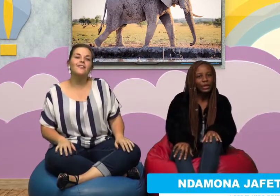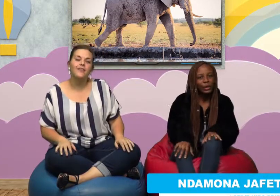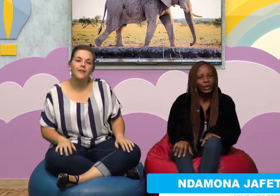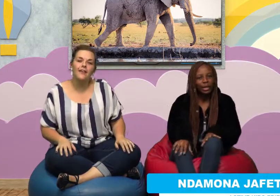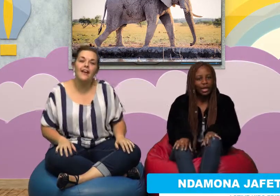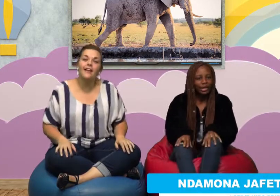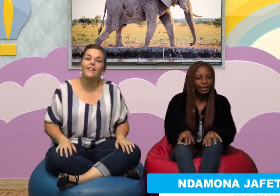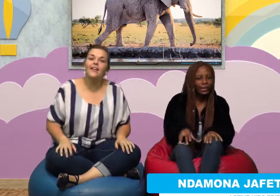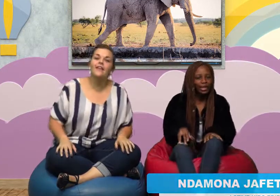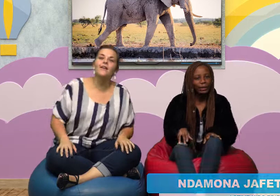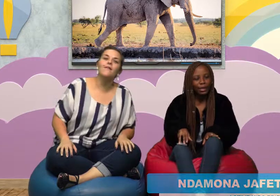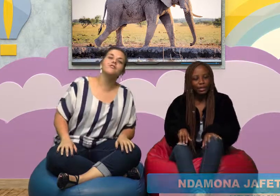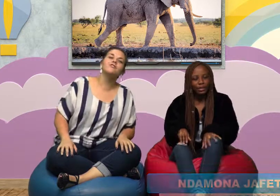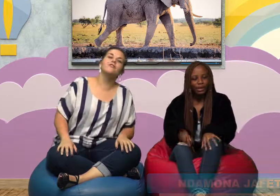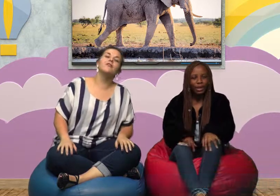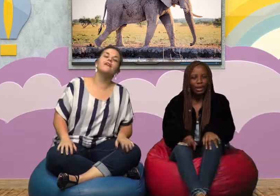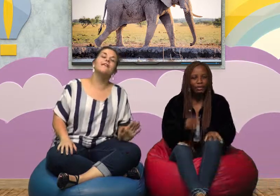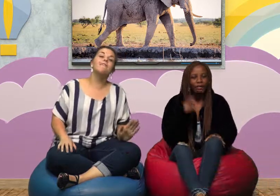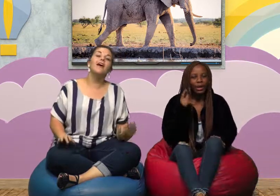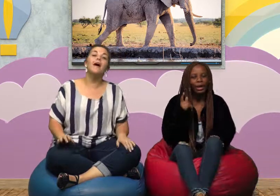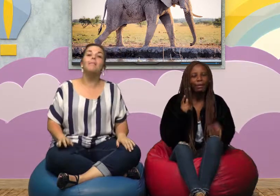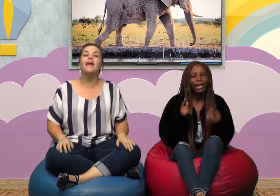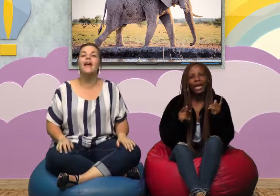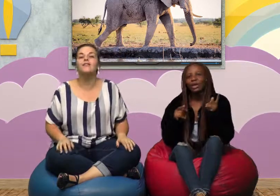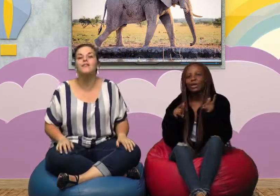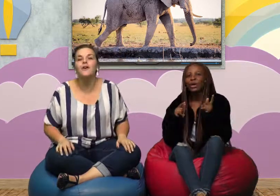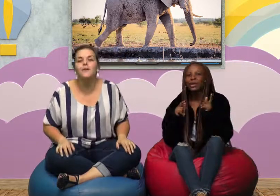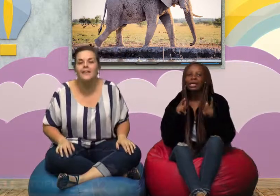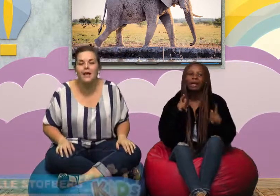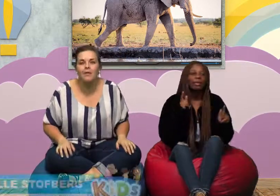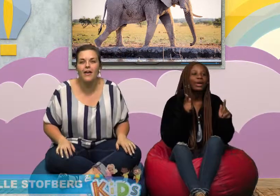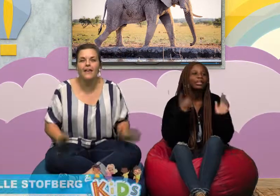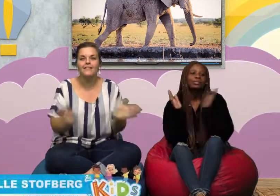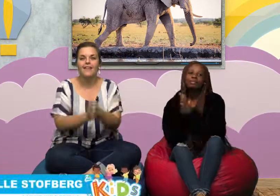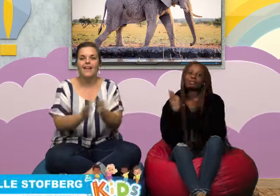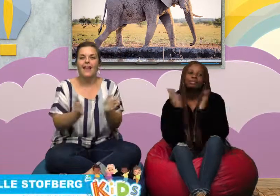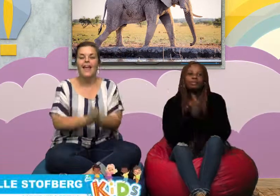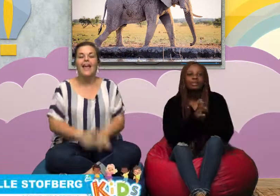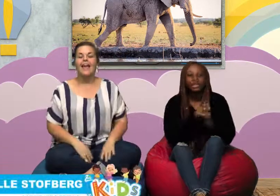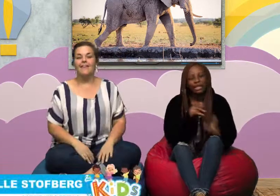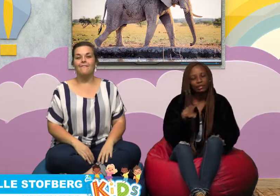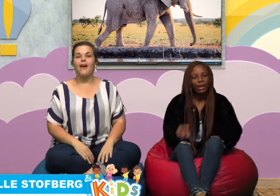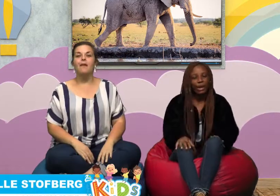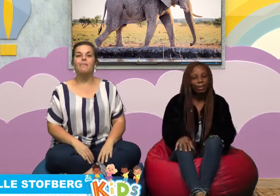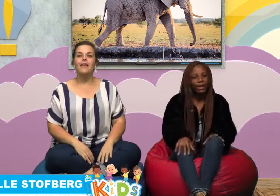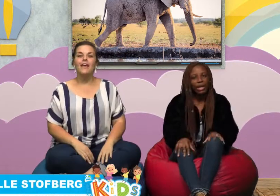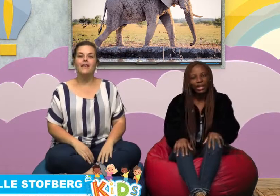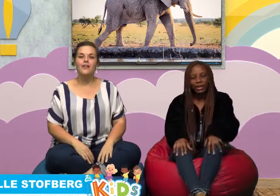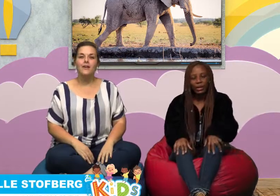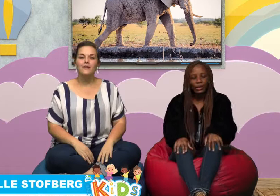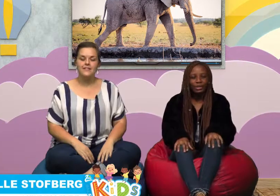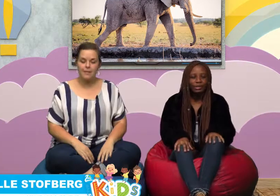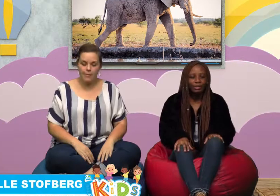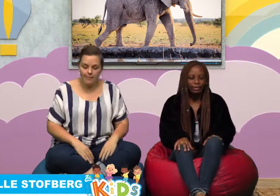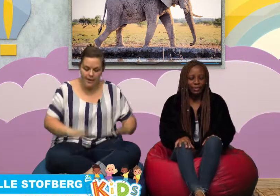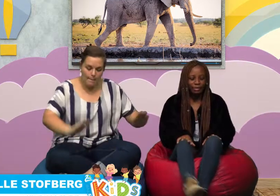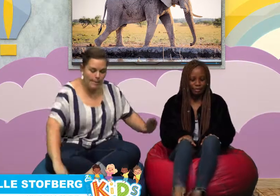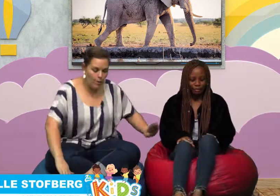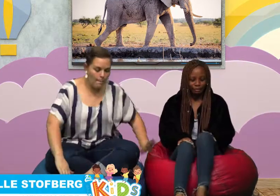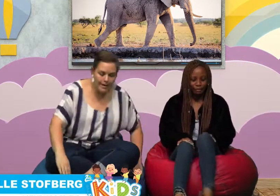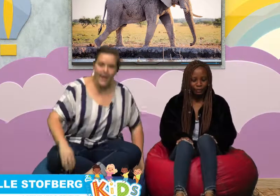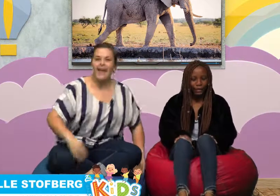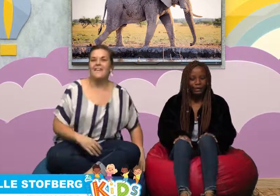and you know it and you really want to show it. If you're happy and you know it, clap your hands. If you're happy and you know it, stamp your